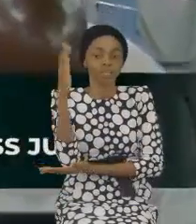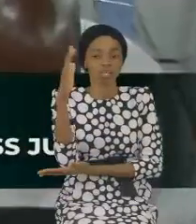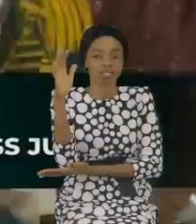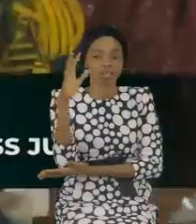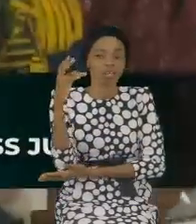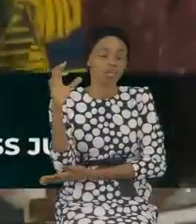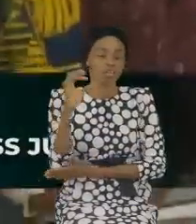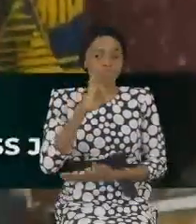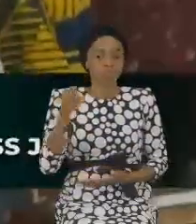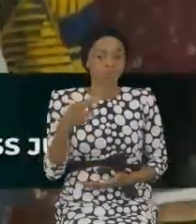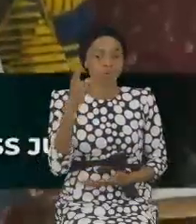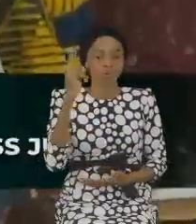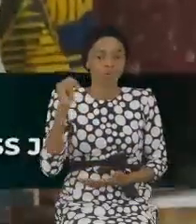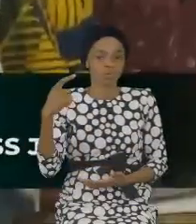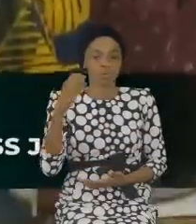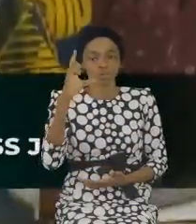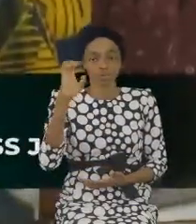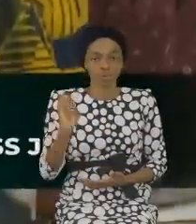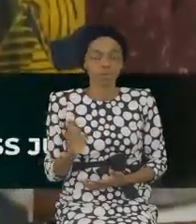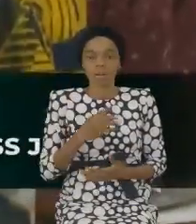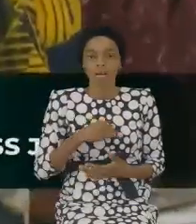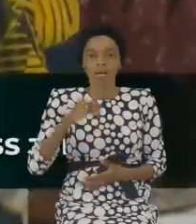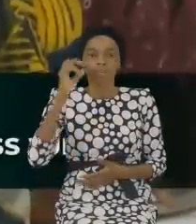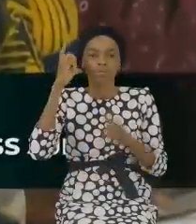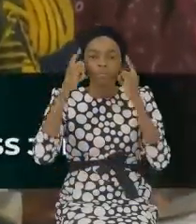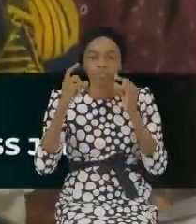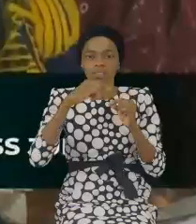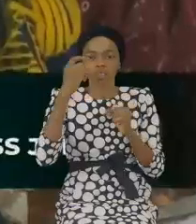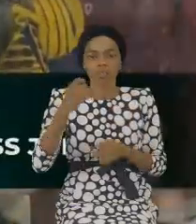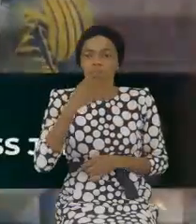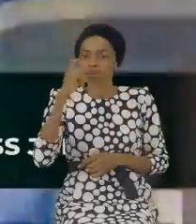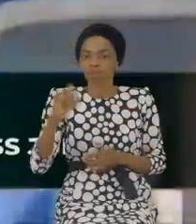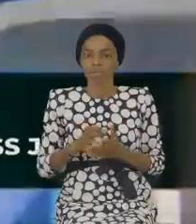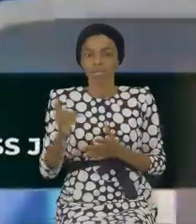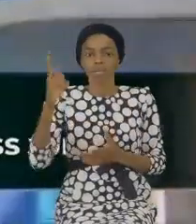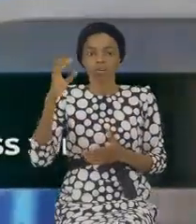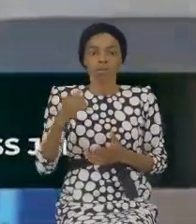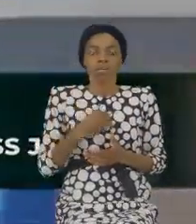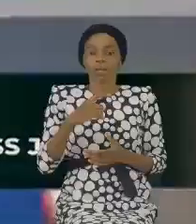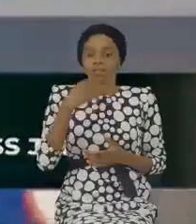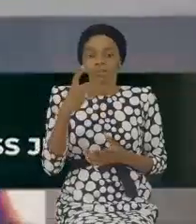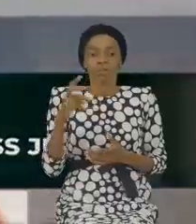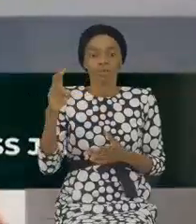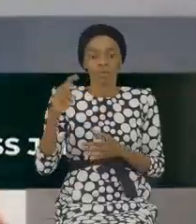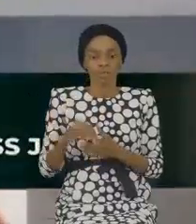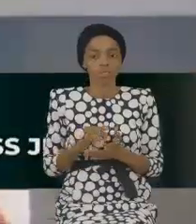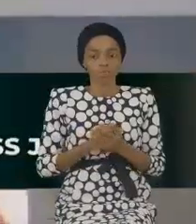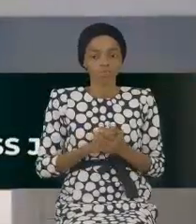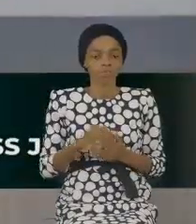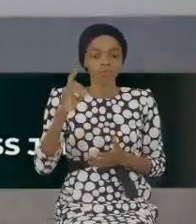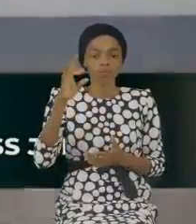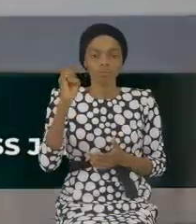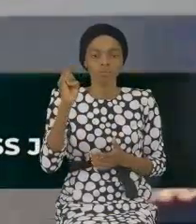Sunday. And Moses kept the charge. The charge the Lord had called him to. And we read in Deuteronomy chapter